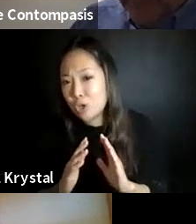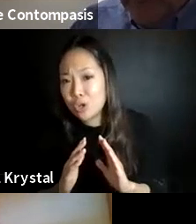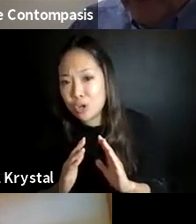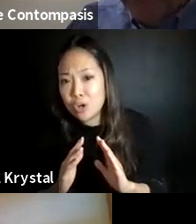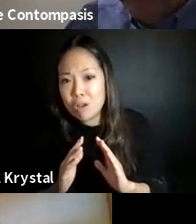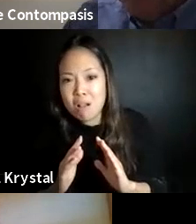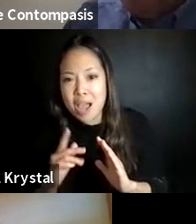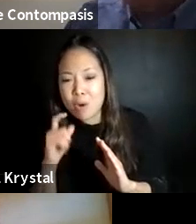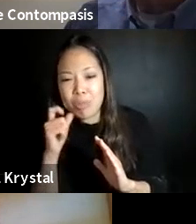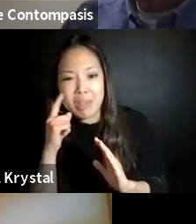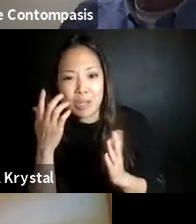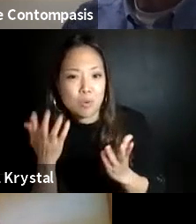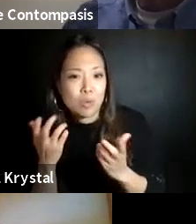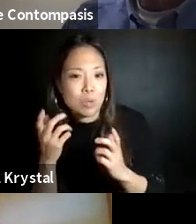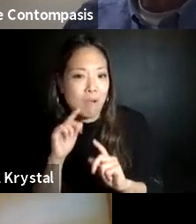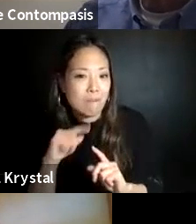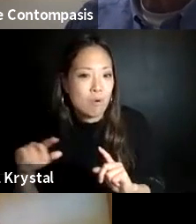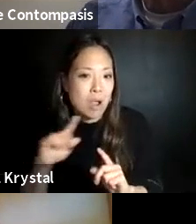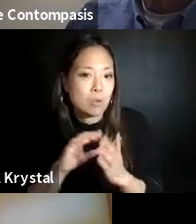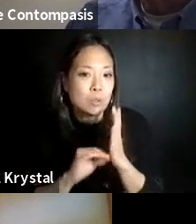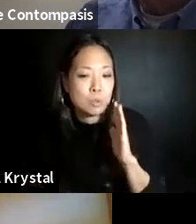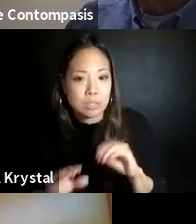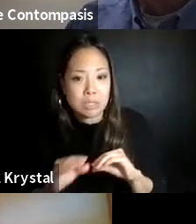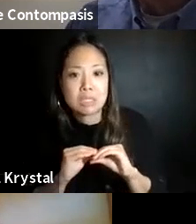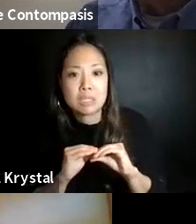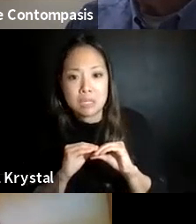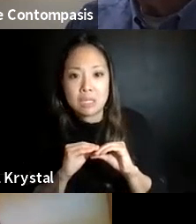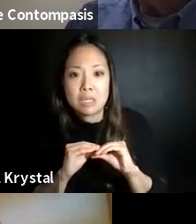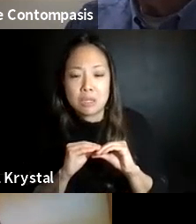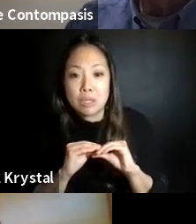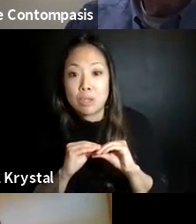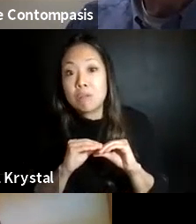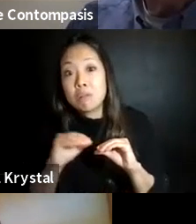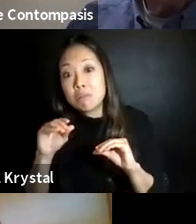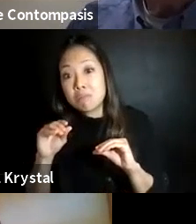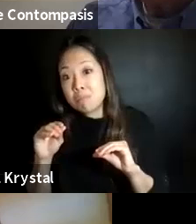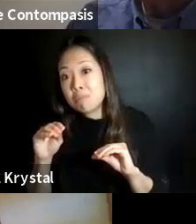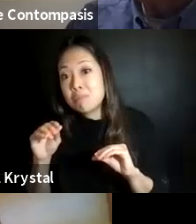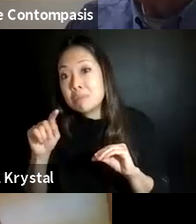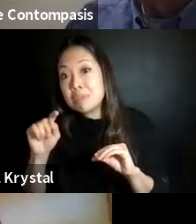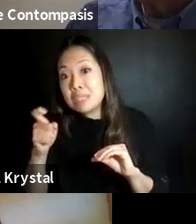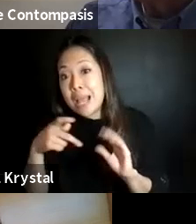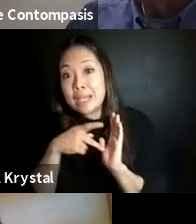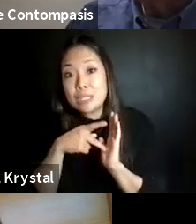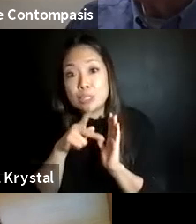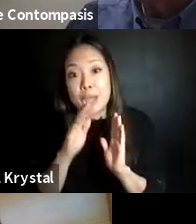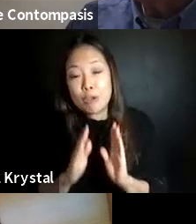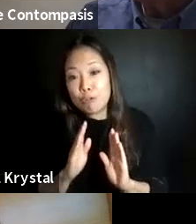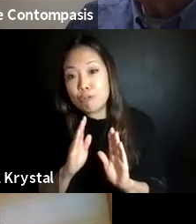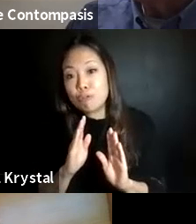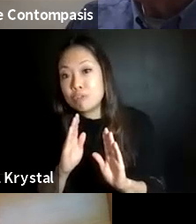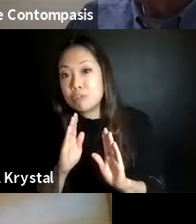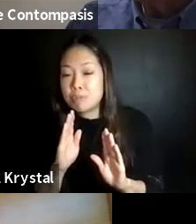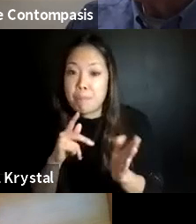member that both taxpayers pay for your work I urge you And to your 2 minutes are up. the city of